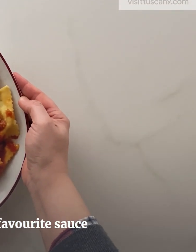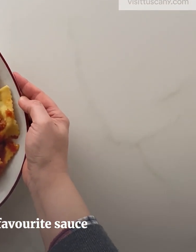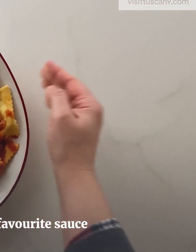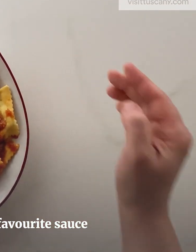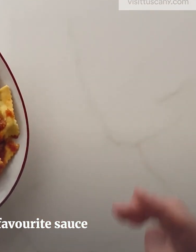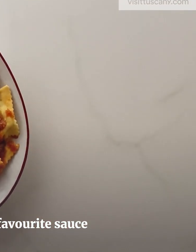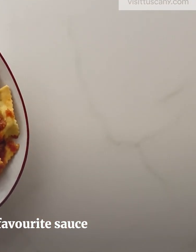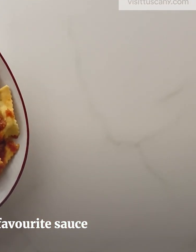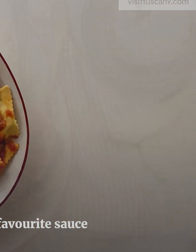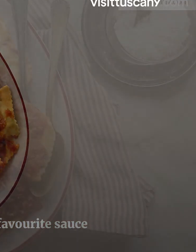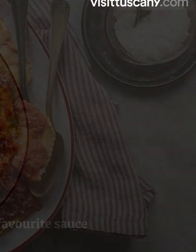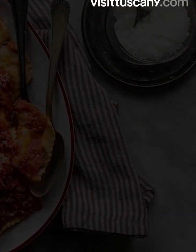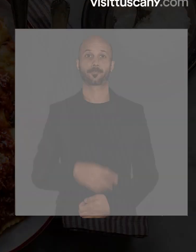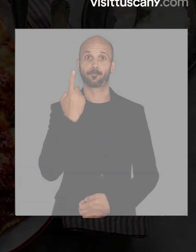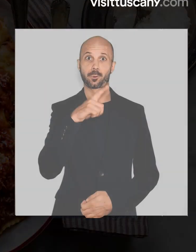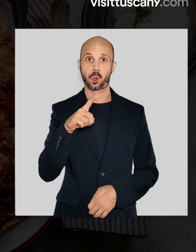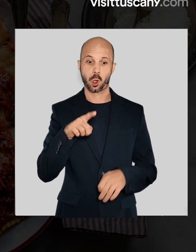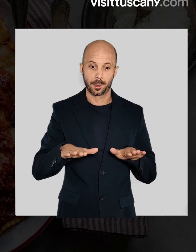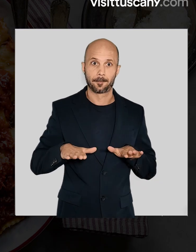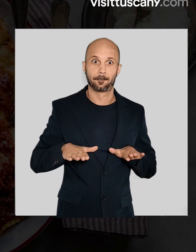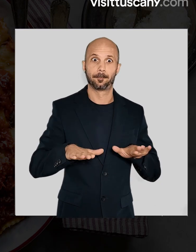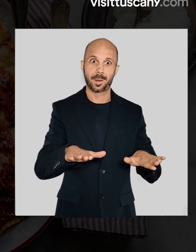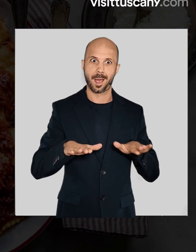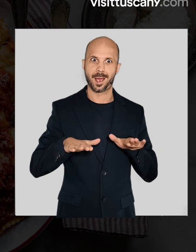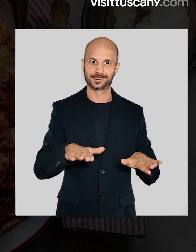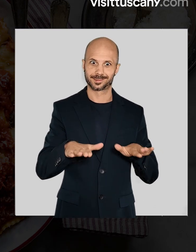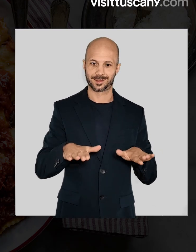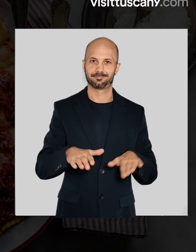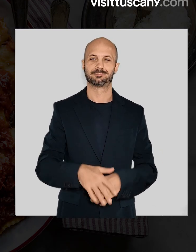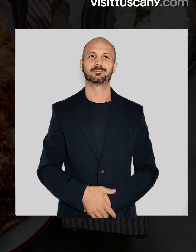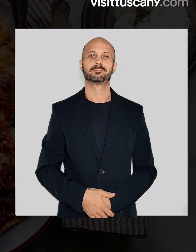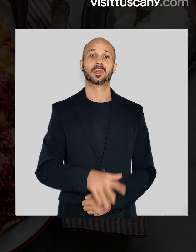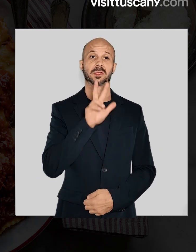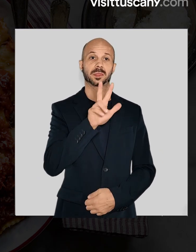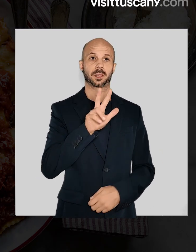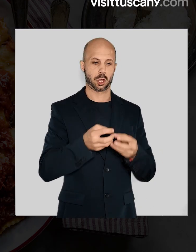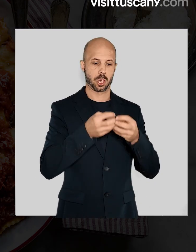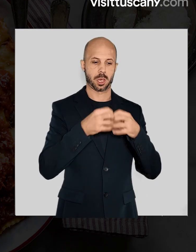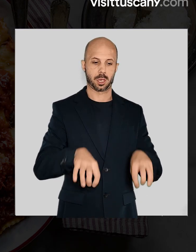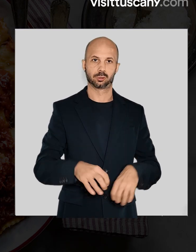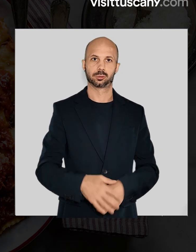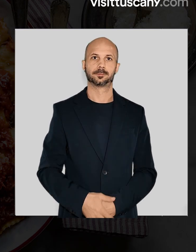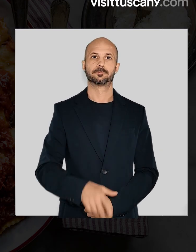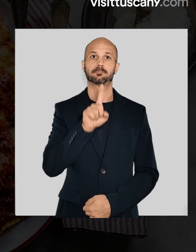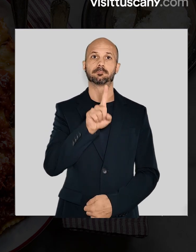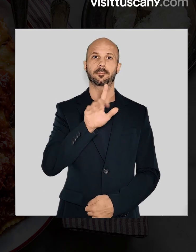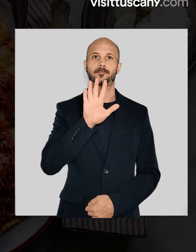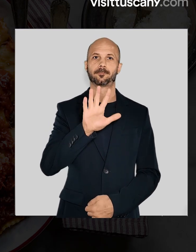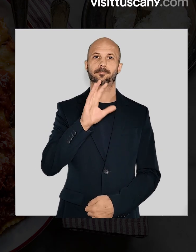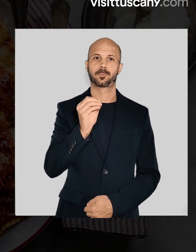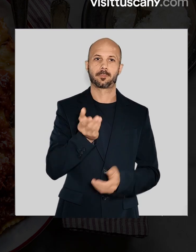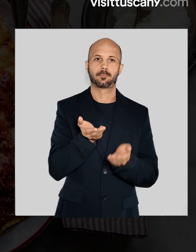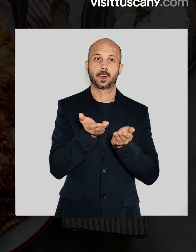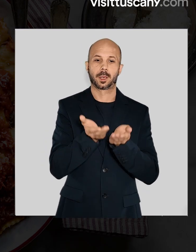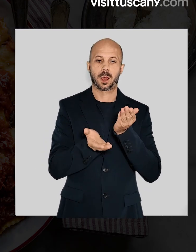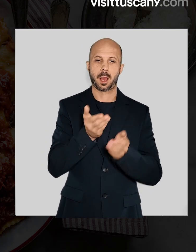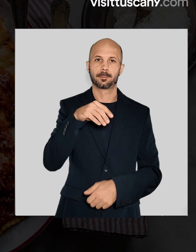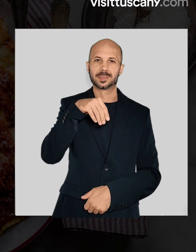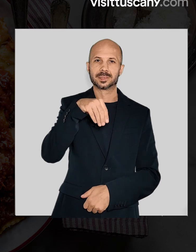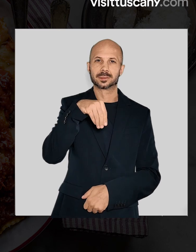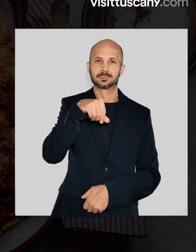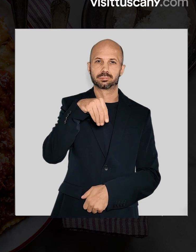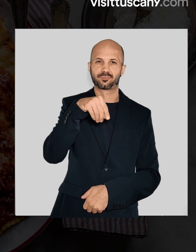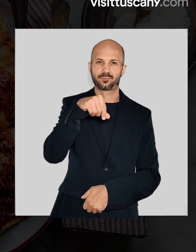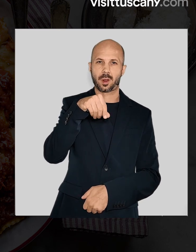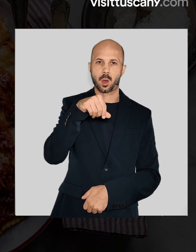Cook in boiling salted water. Place the tortelli on a dish and serve with the sauce of your choice.